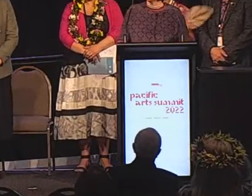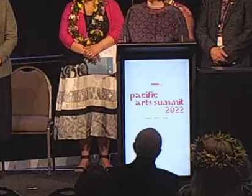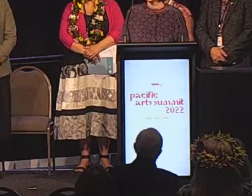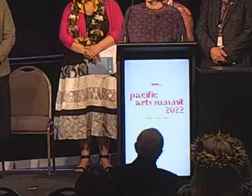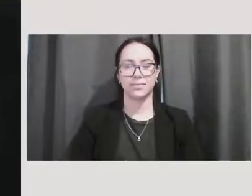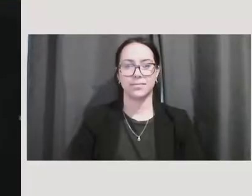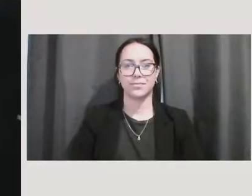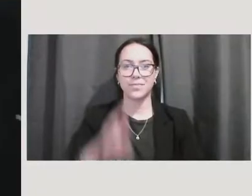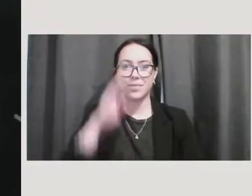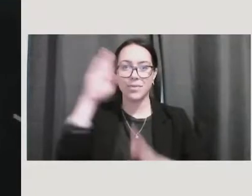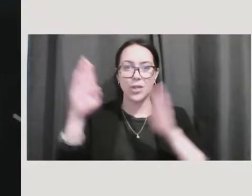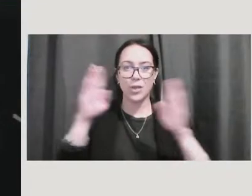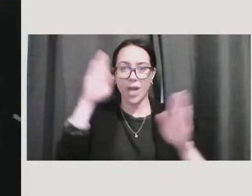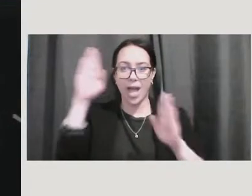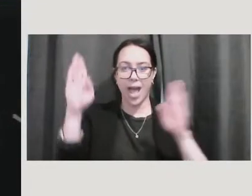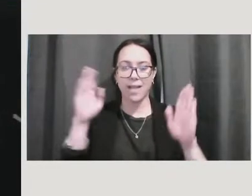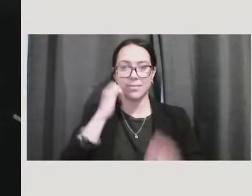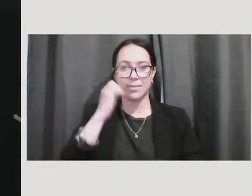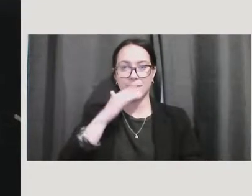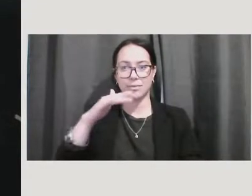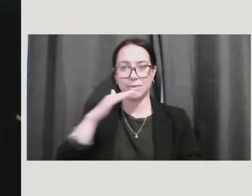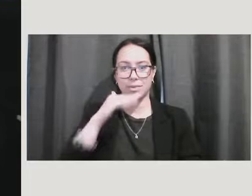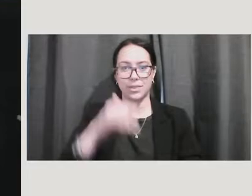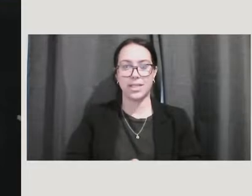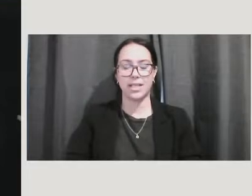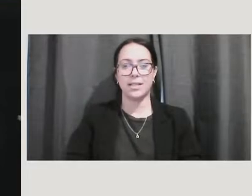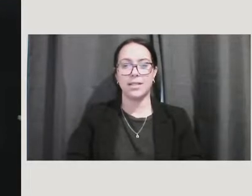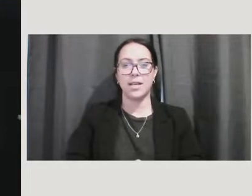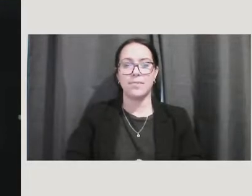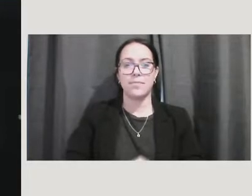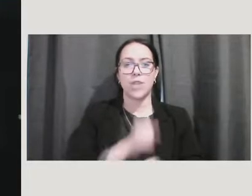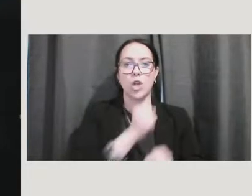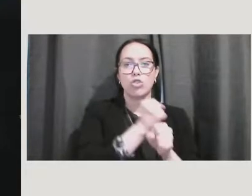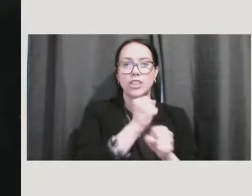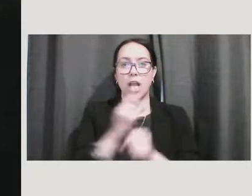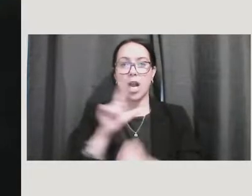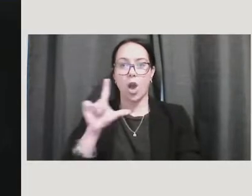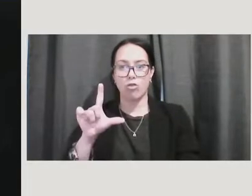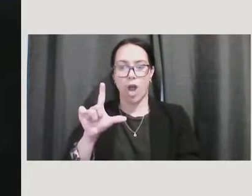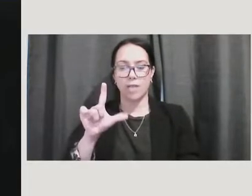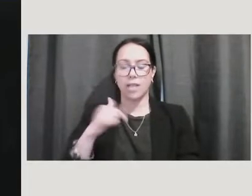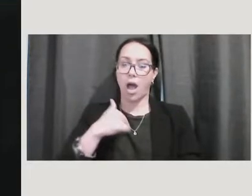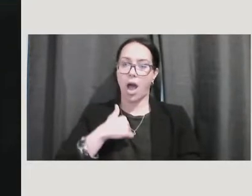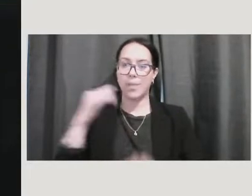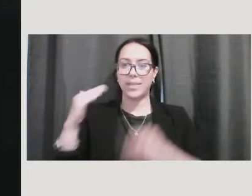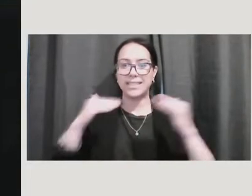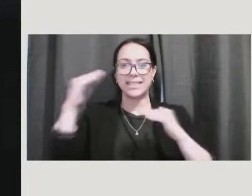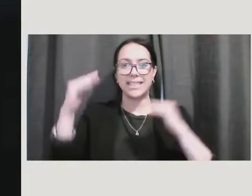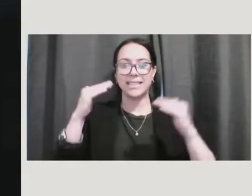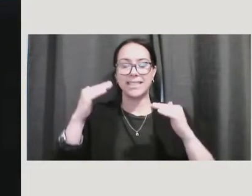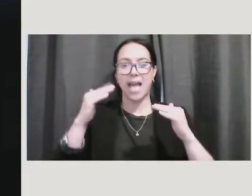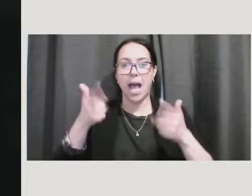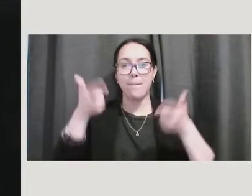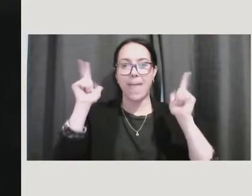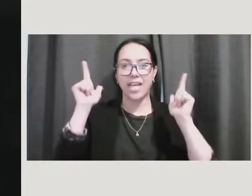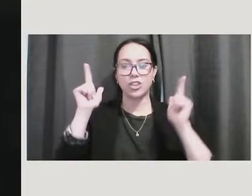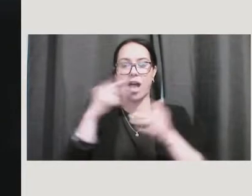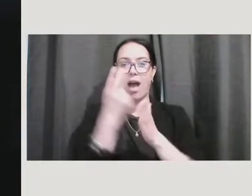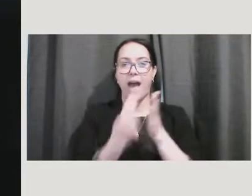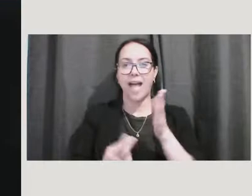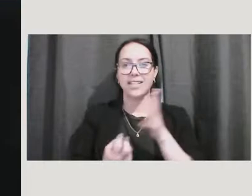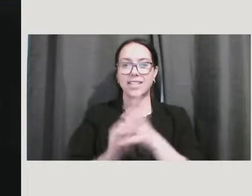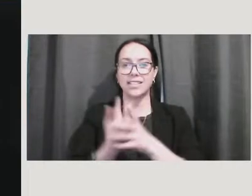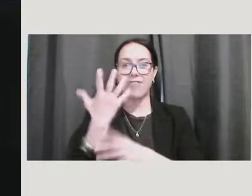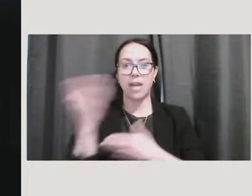call Gretchen LaRoche takawinwa I am the senior manager Arts development services and